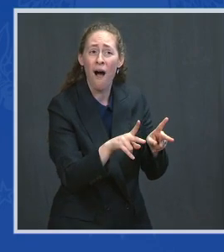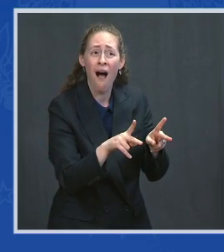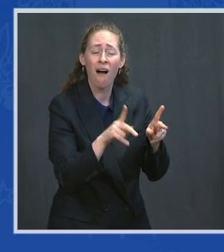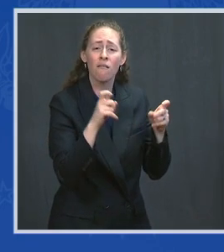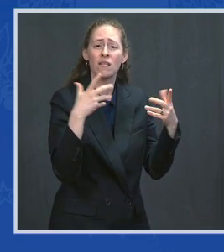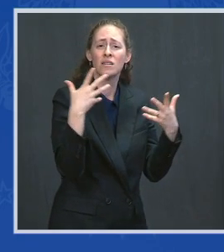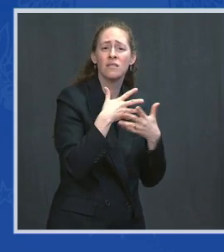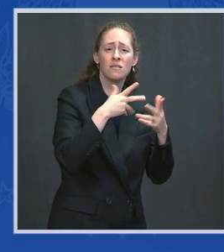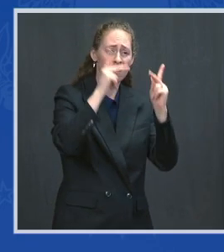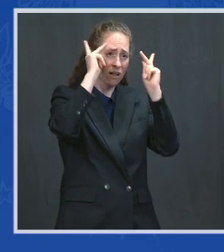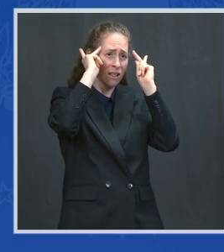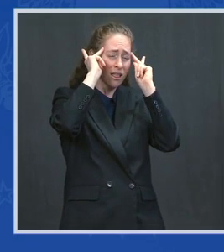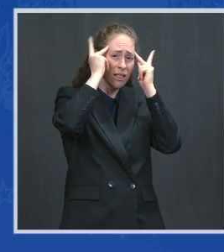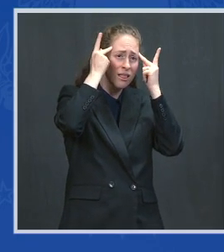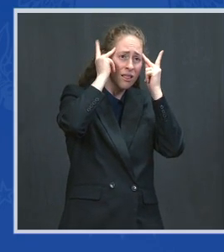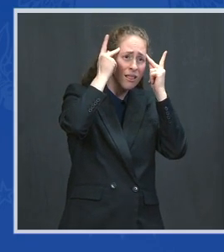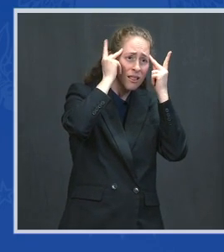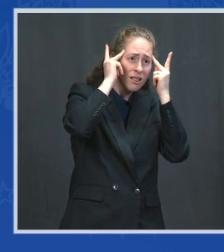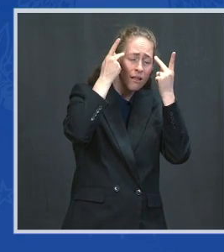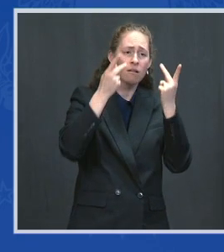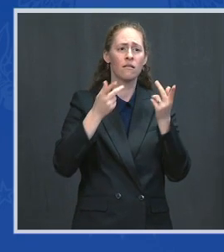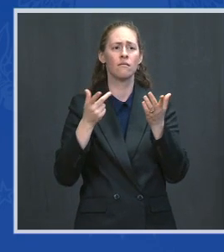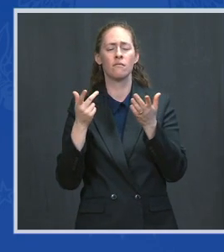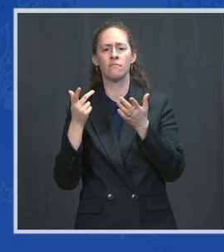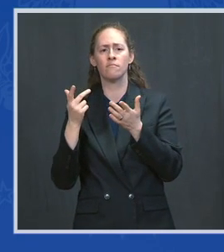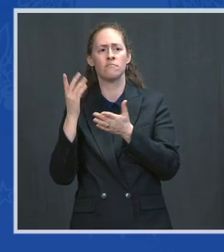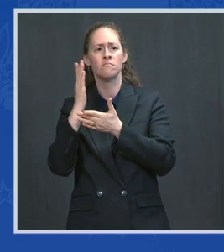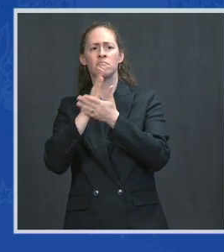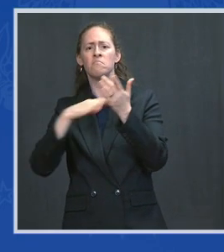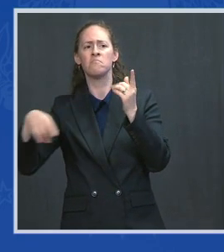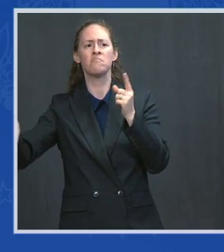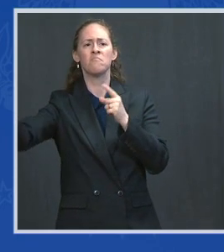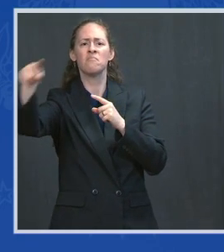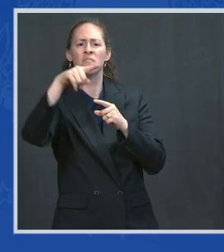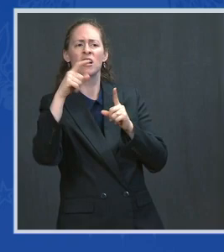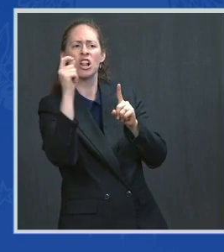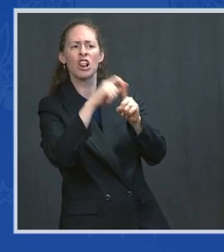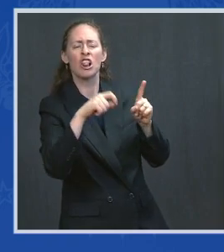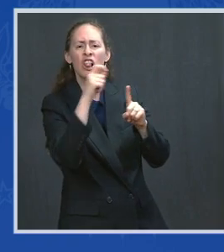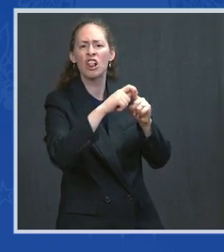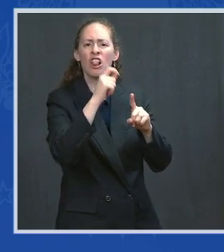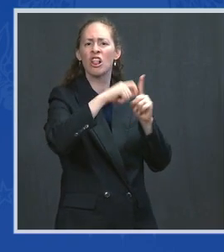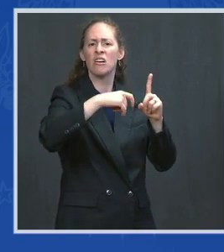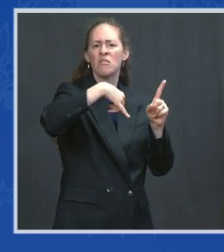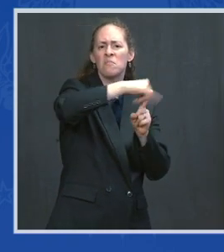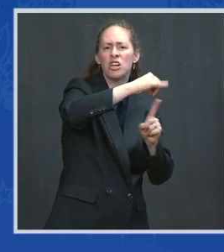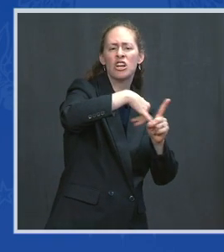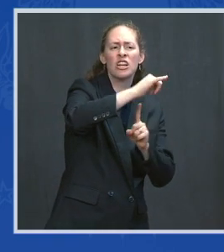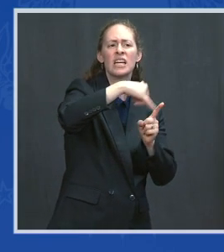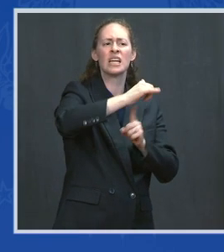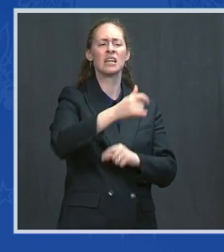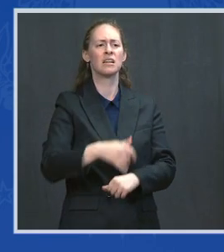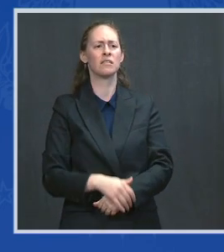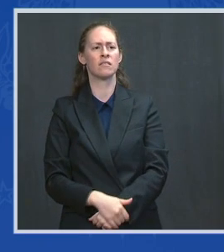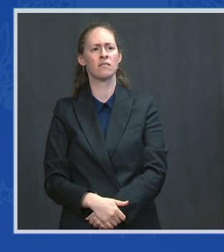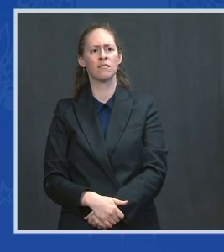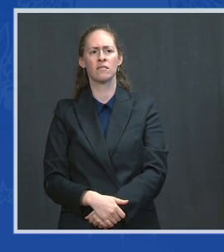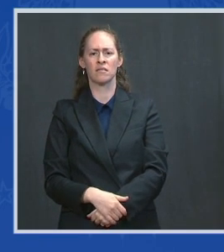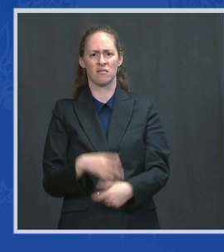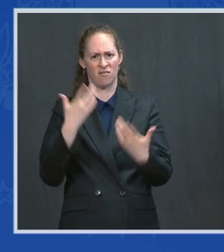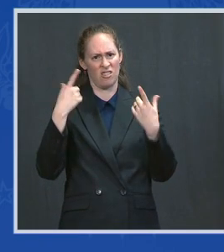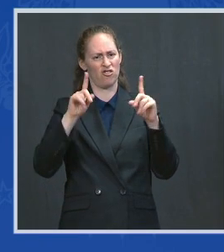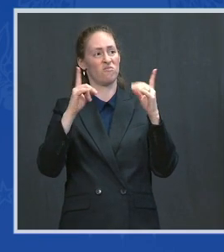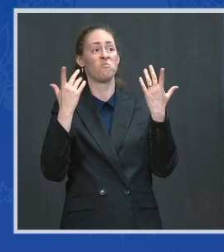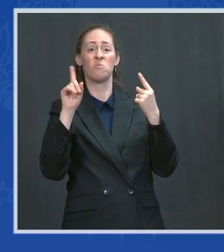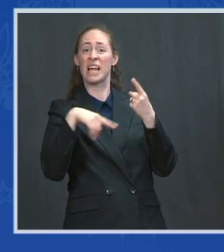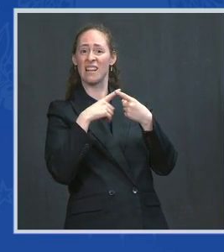Attacked, blamed, scapegoated, harassed during this pandemic. Living in fear for their lives, as I